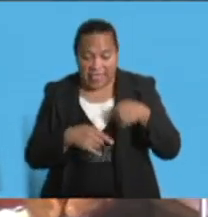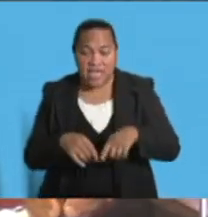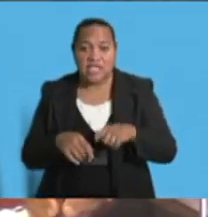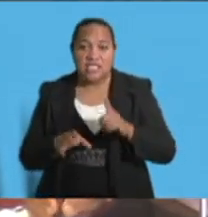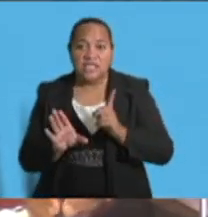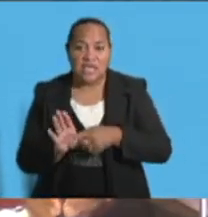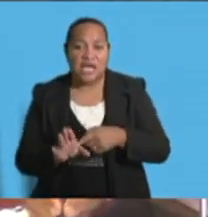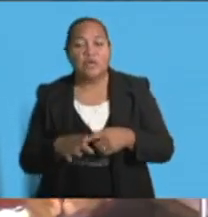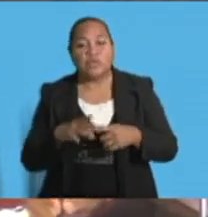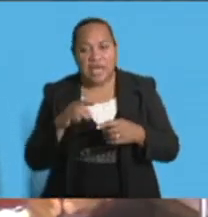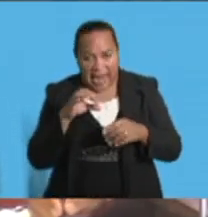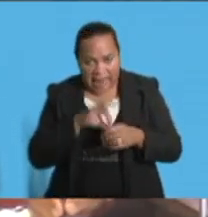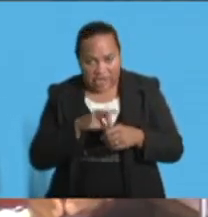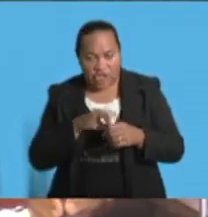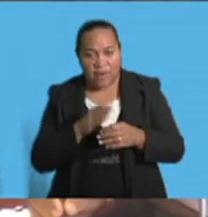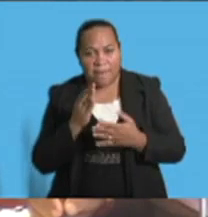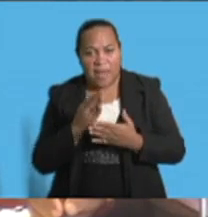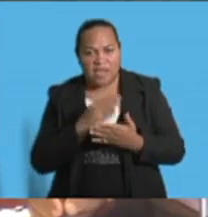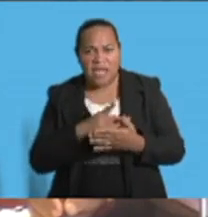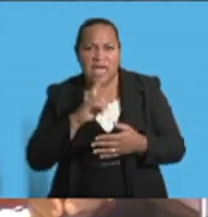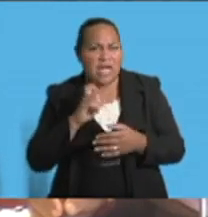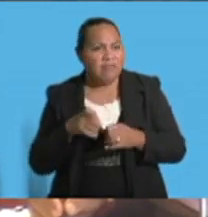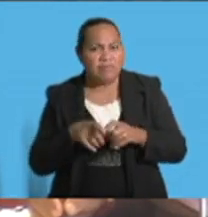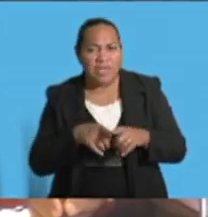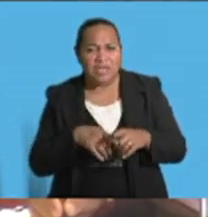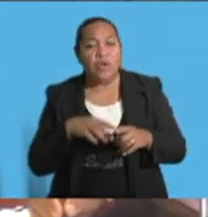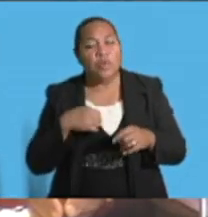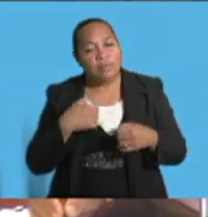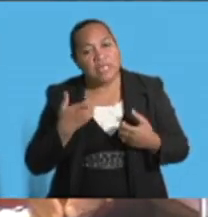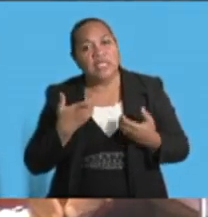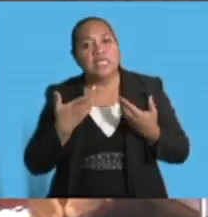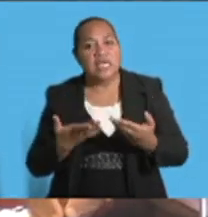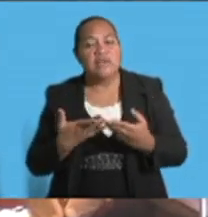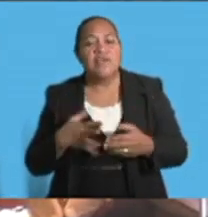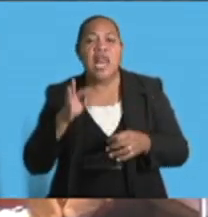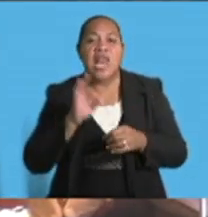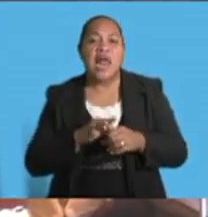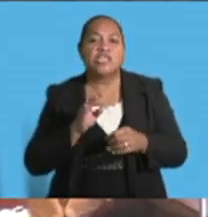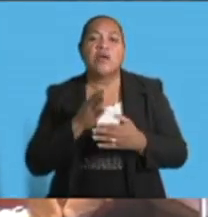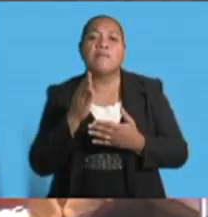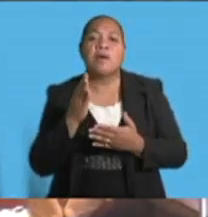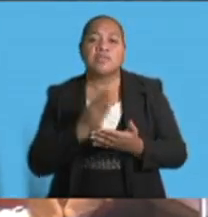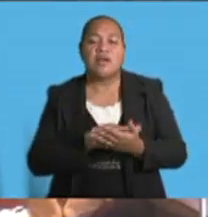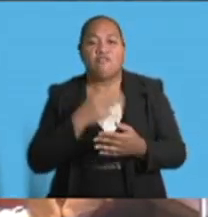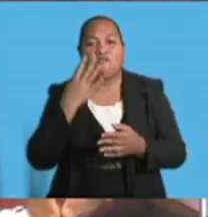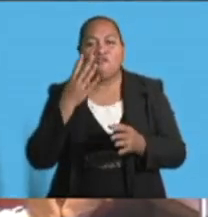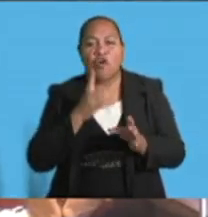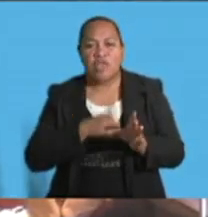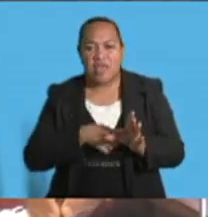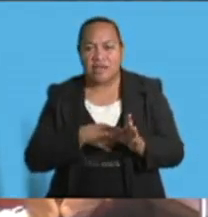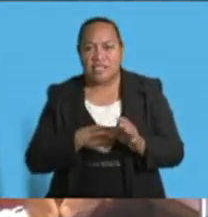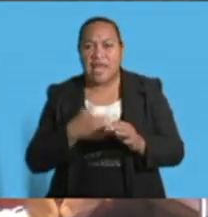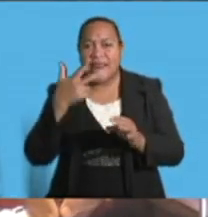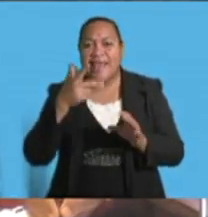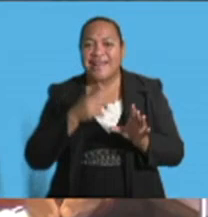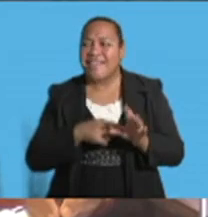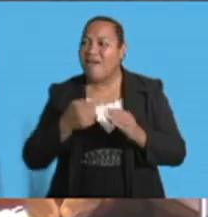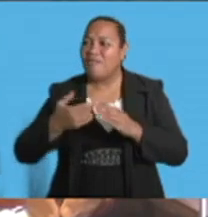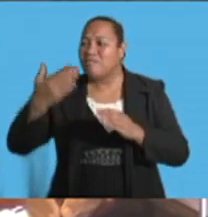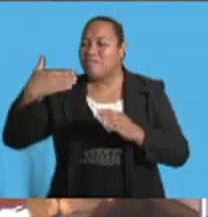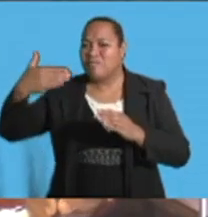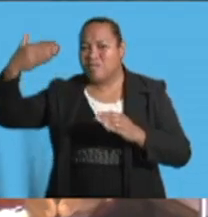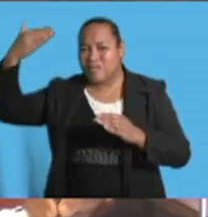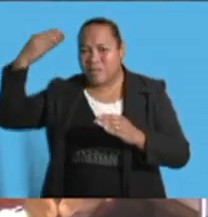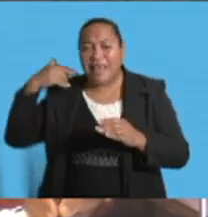budget is an election budget. If that's the case, then we have been giving election budget for the past 4 years and the 8 years prior to that. No wonder